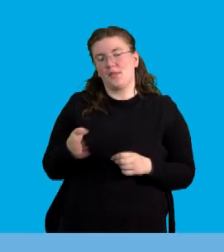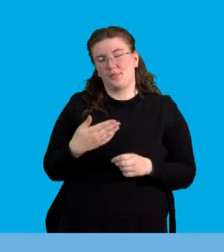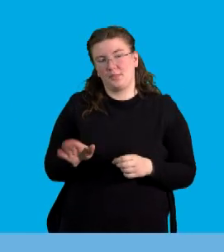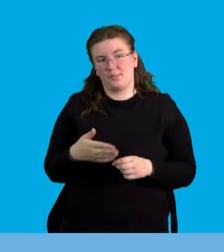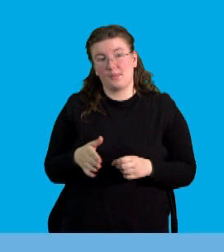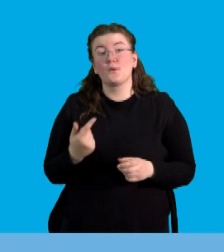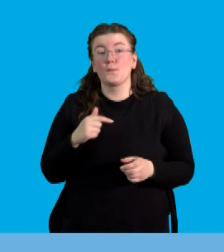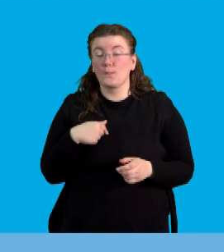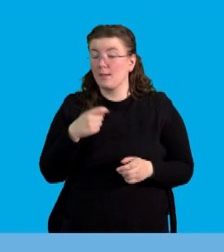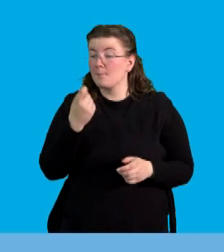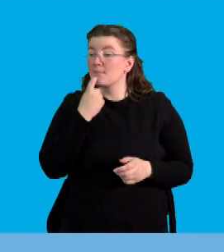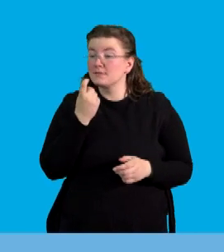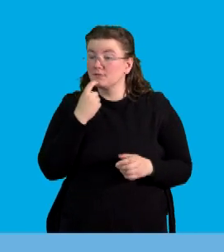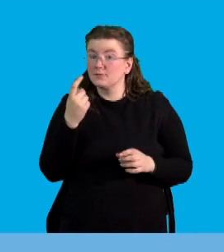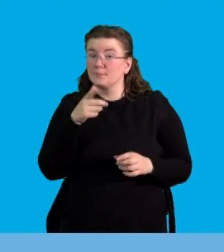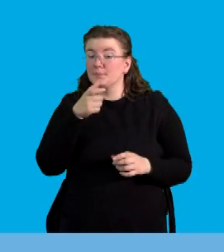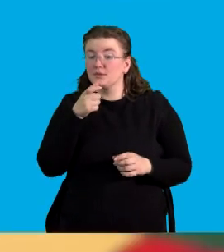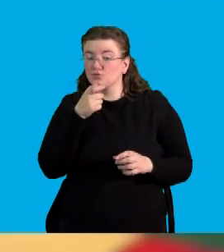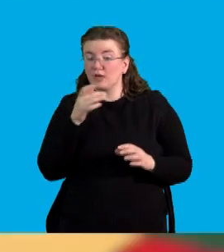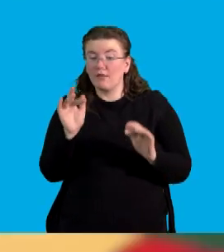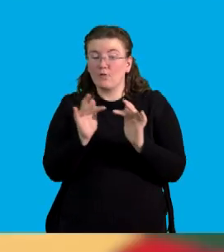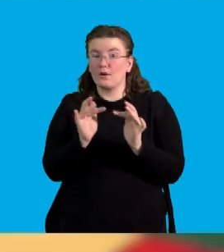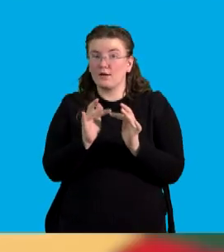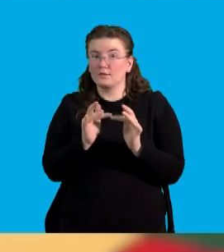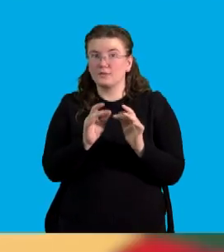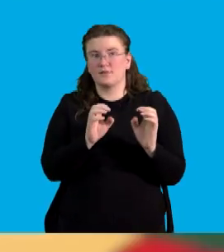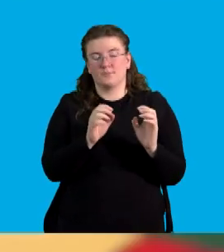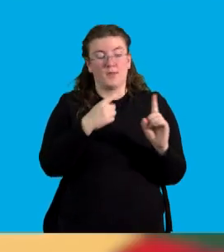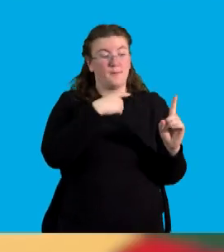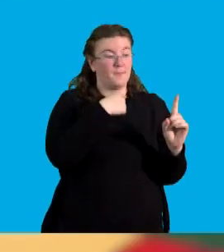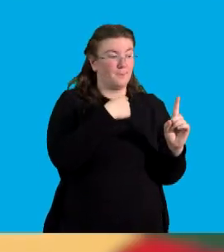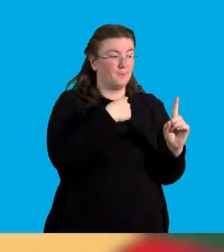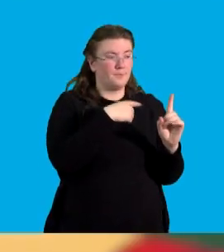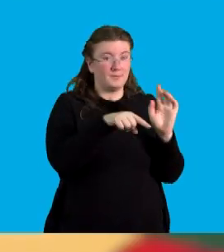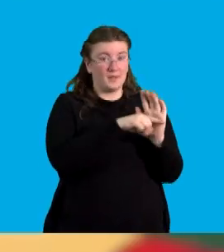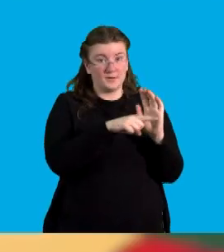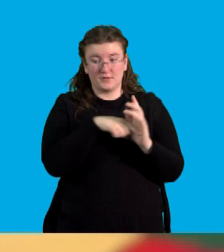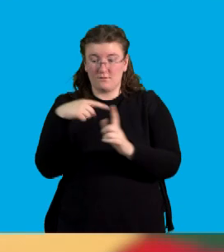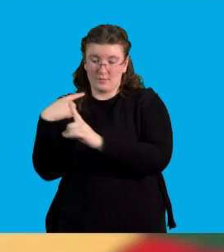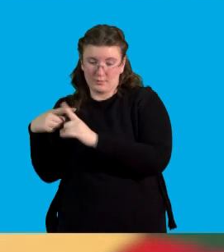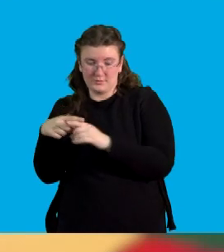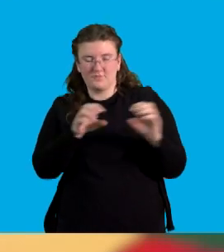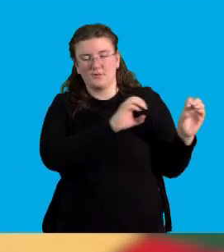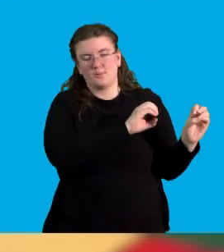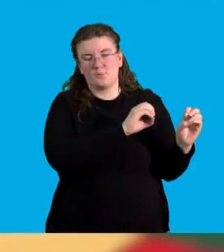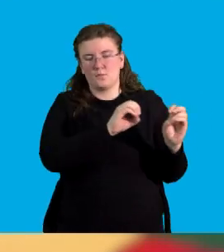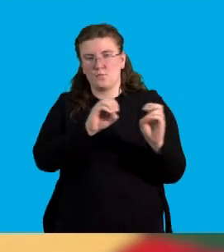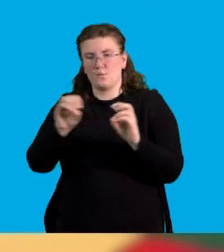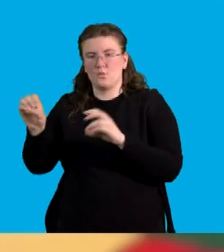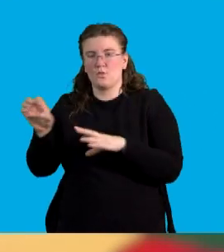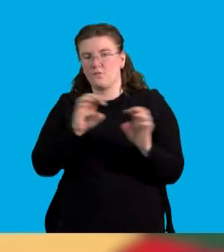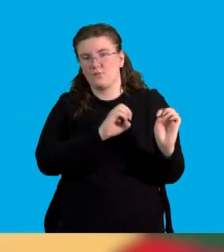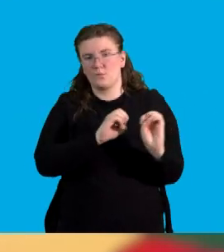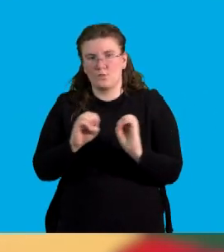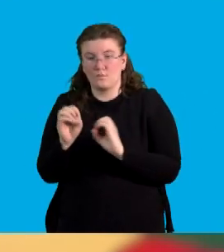once we connect that metal to a battery, there's going to be the movement of electrons towards the positive terminal. And because of that,